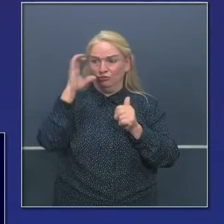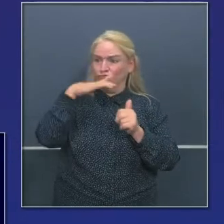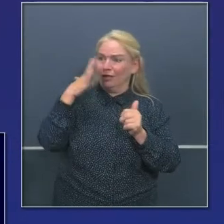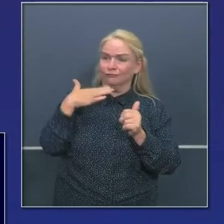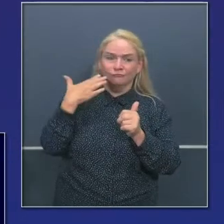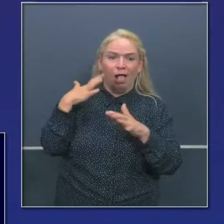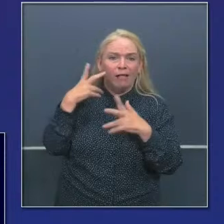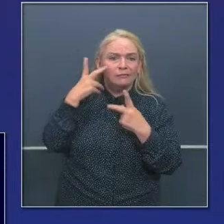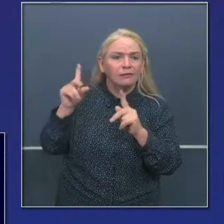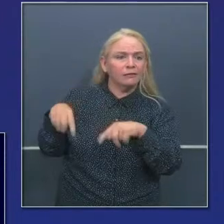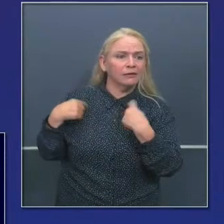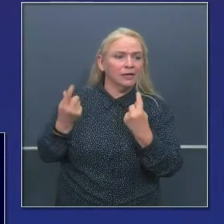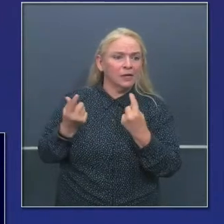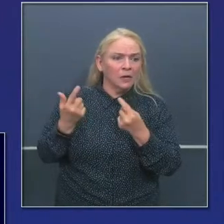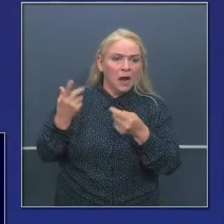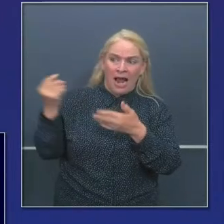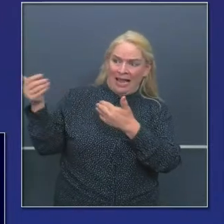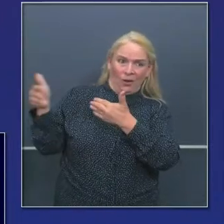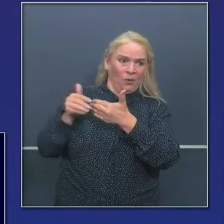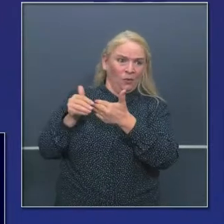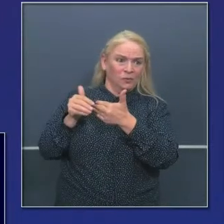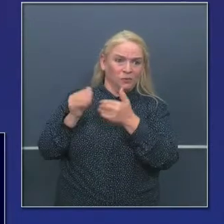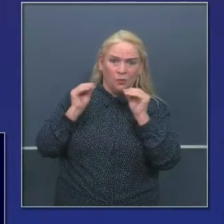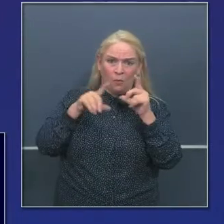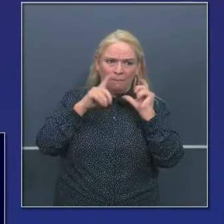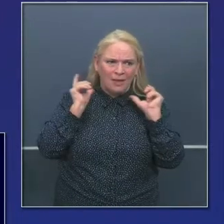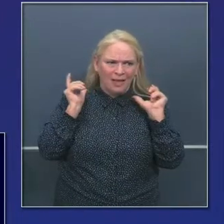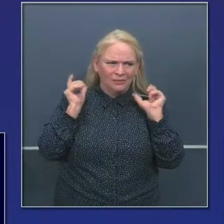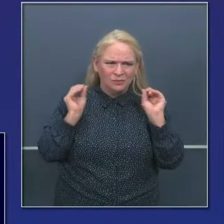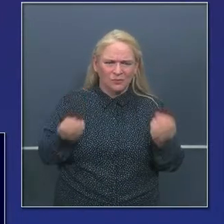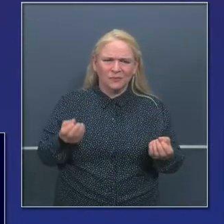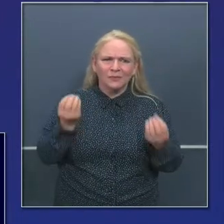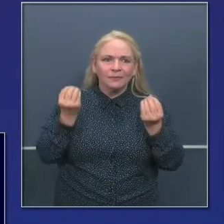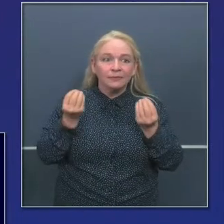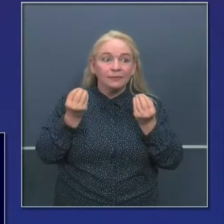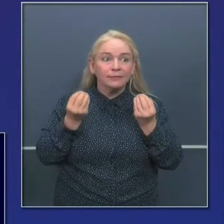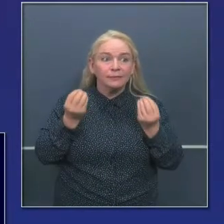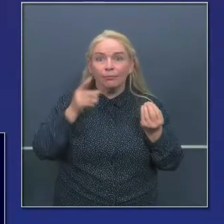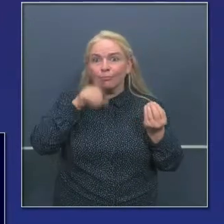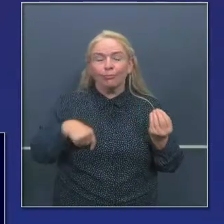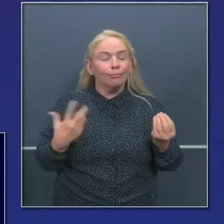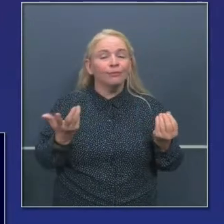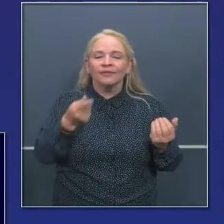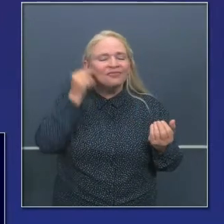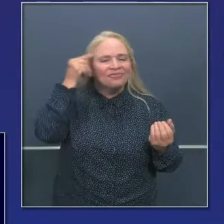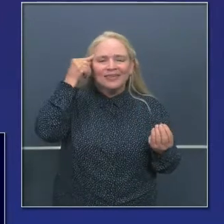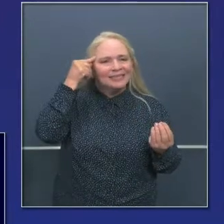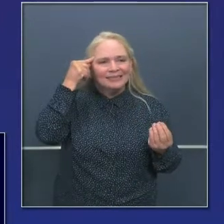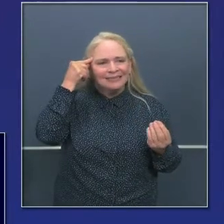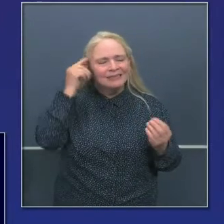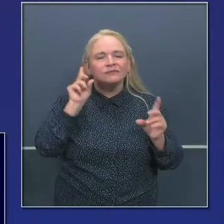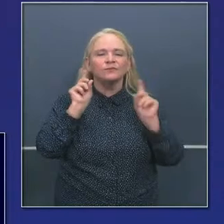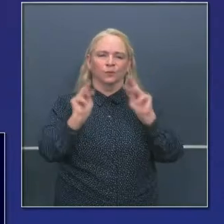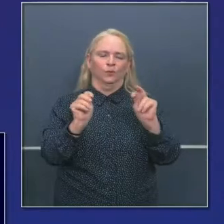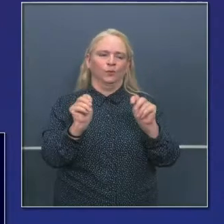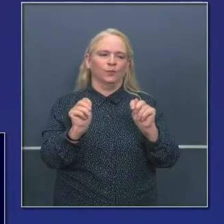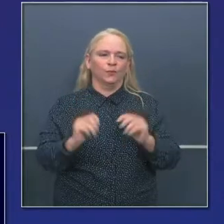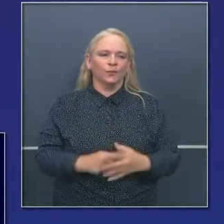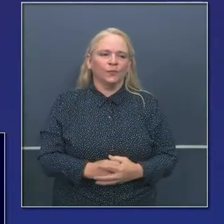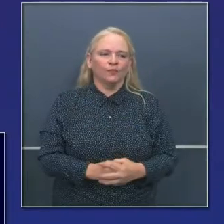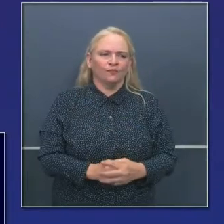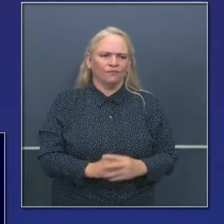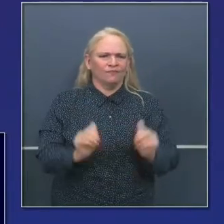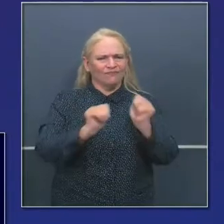and without wearing face coverings over the weekend to the extent you can. That's why we say avoid